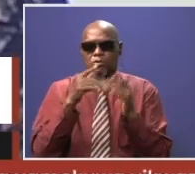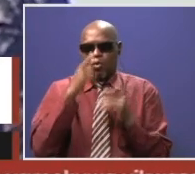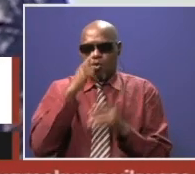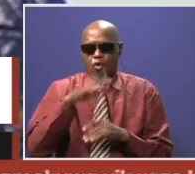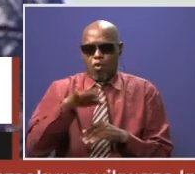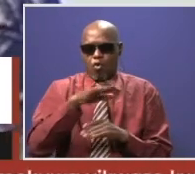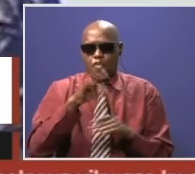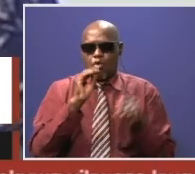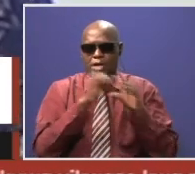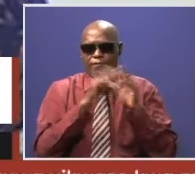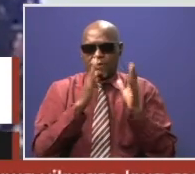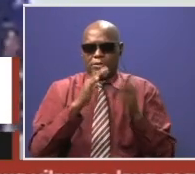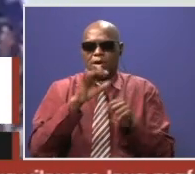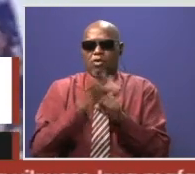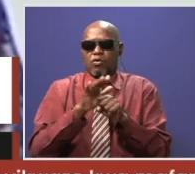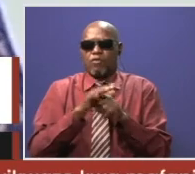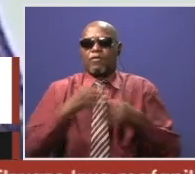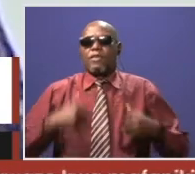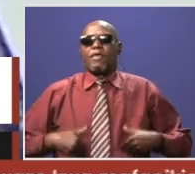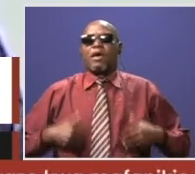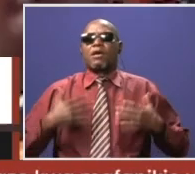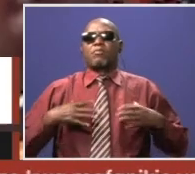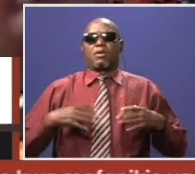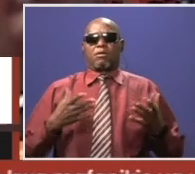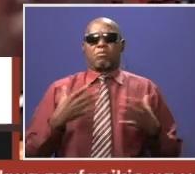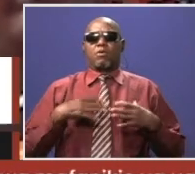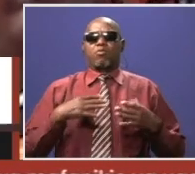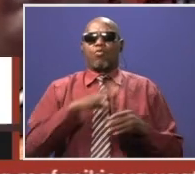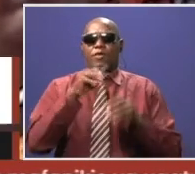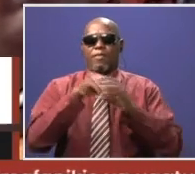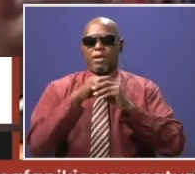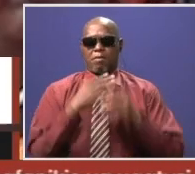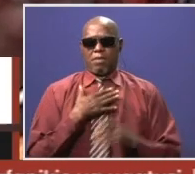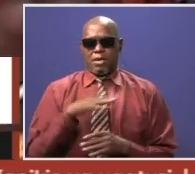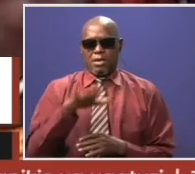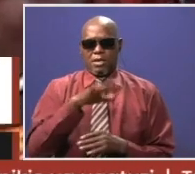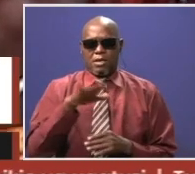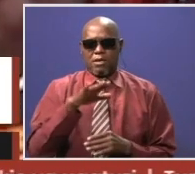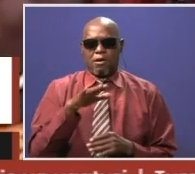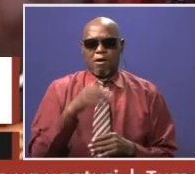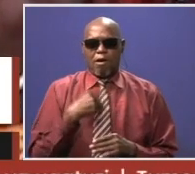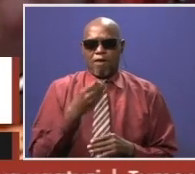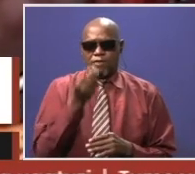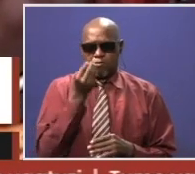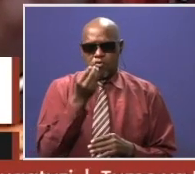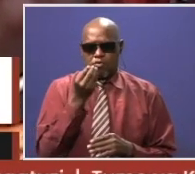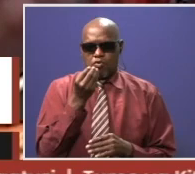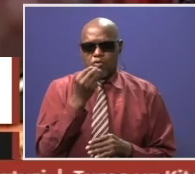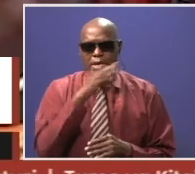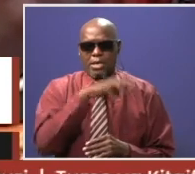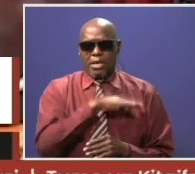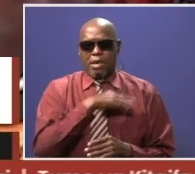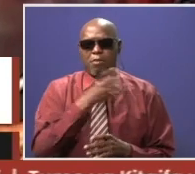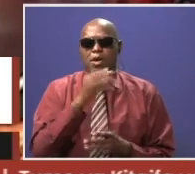A lot of young people, probably people within my demographic, with a little disposable income, are now putting their